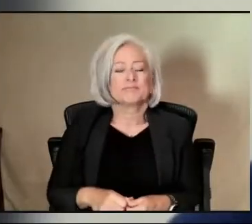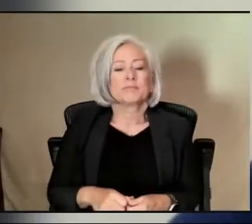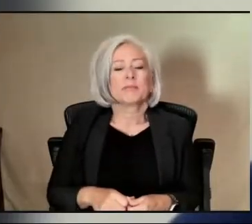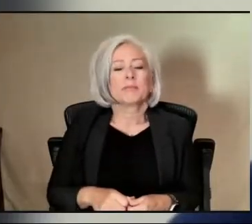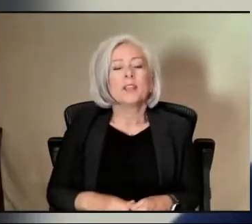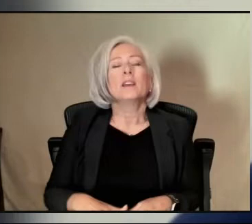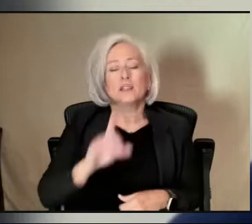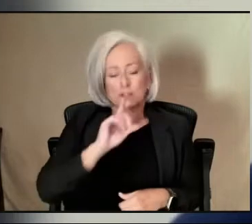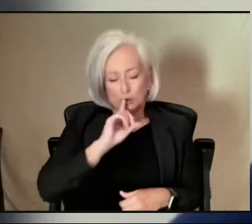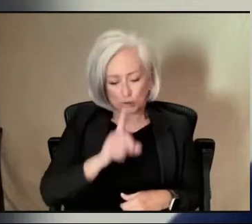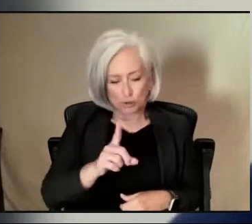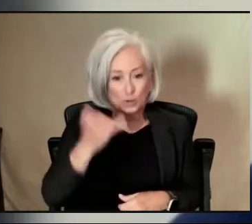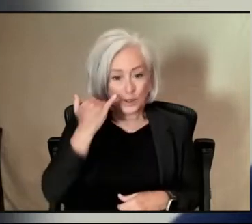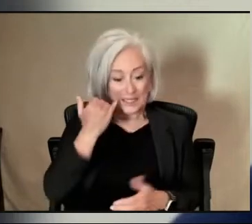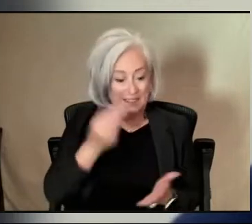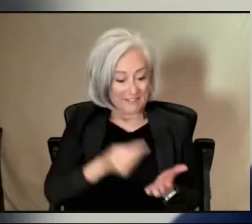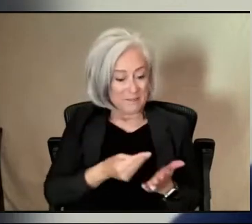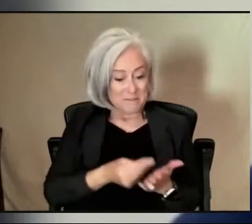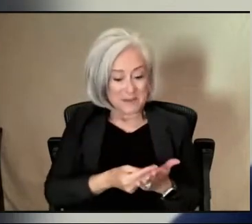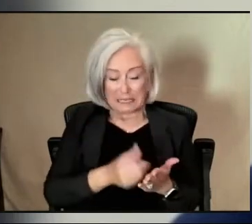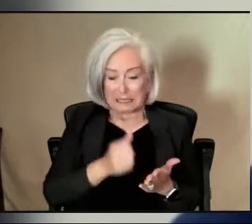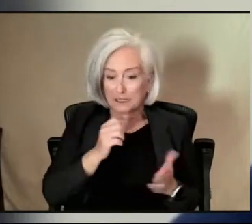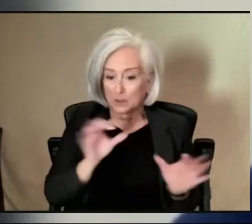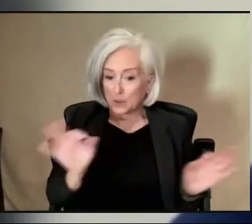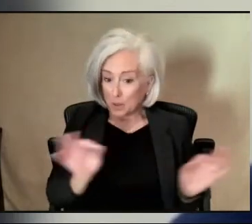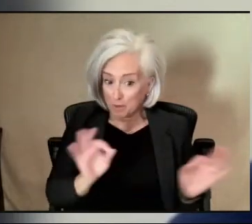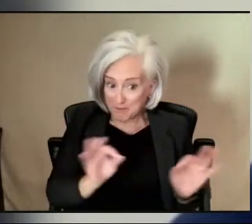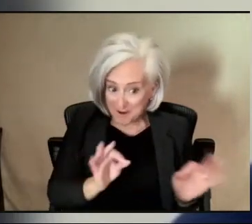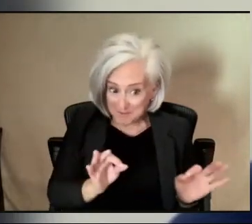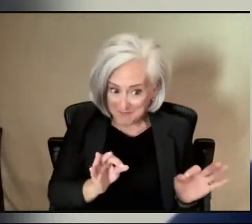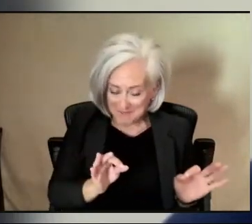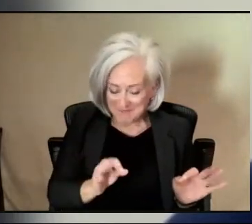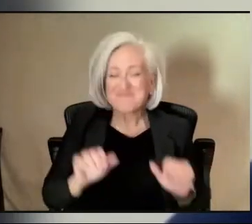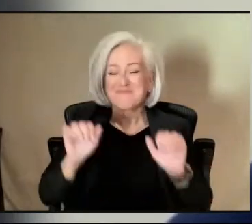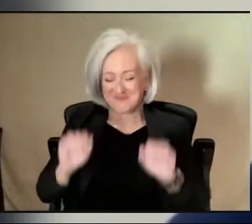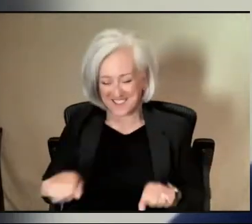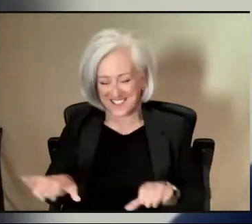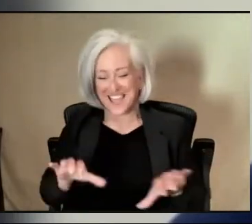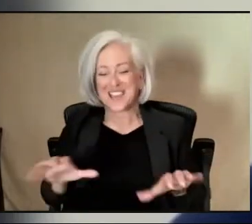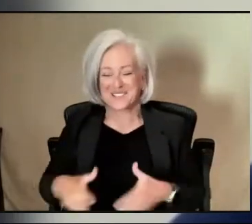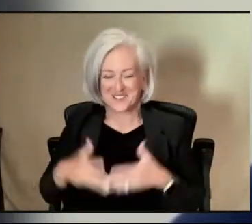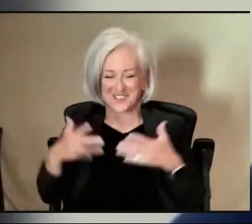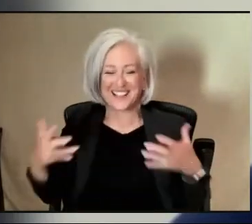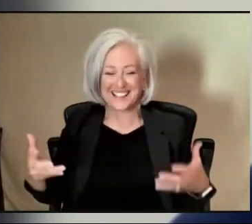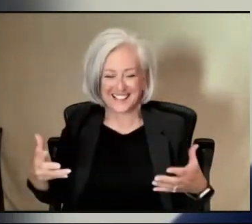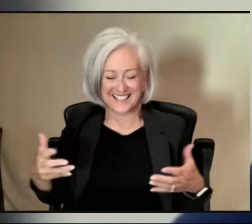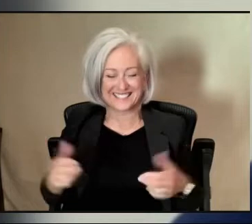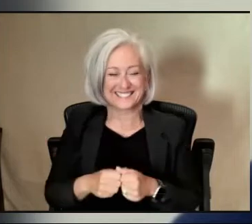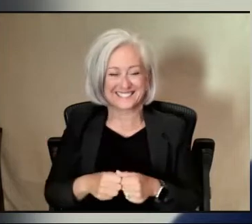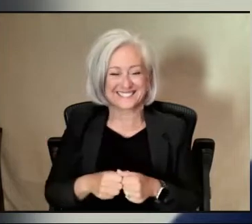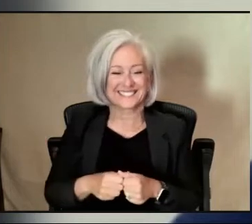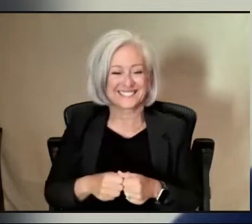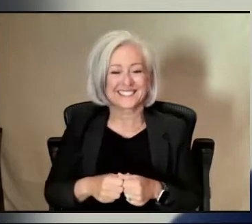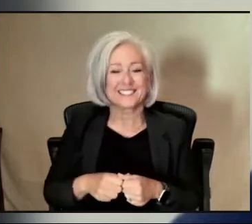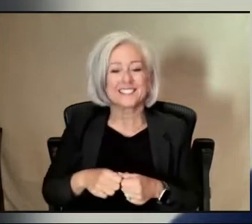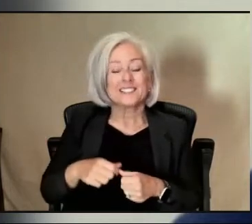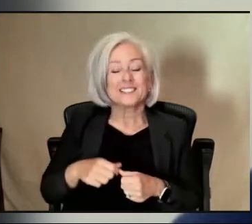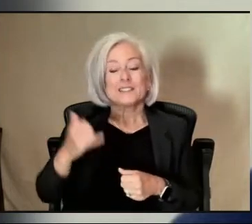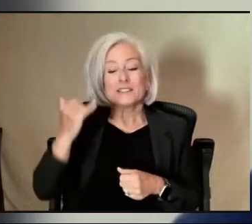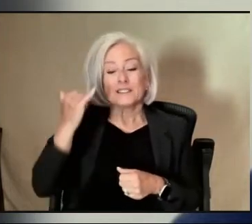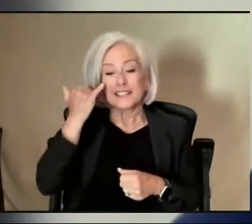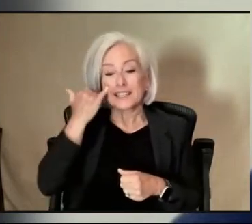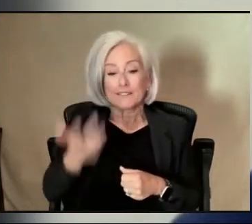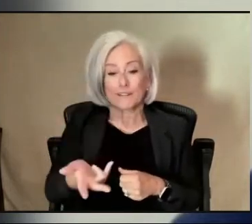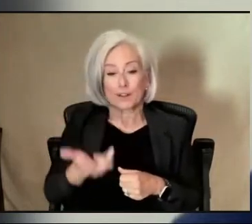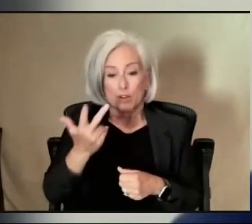that if money is not the object, you can get a lot done. So that when you can have 3 shifts